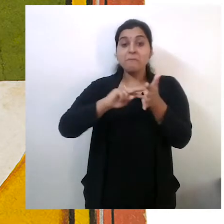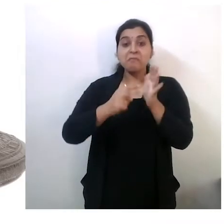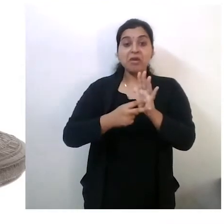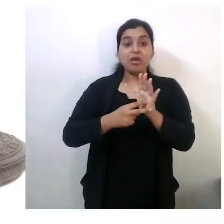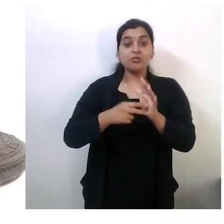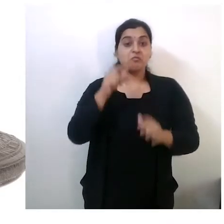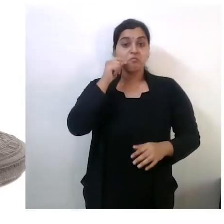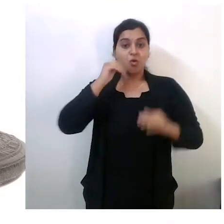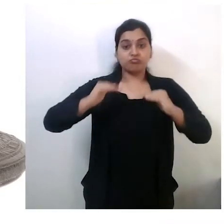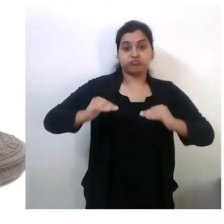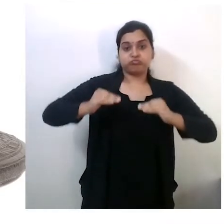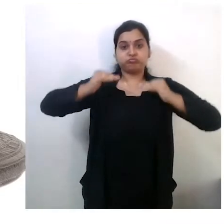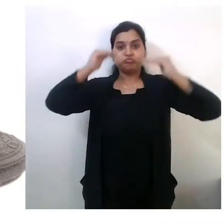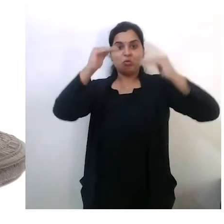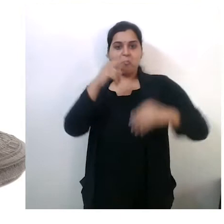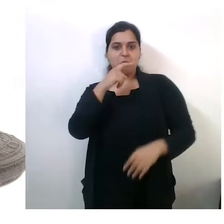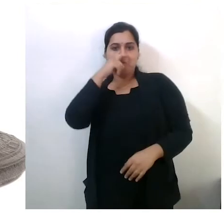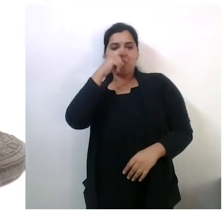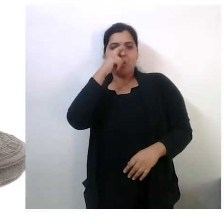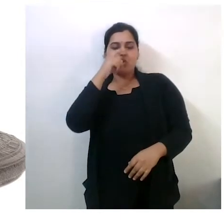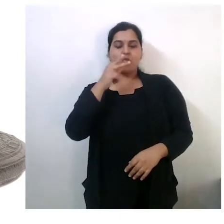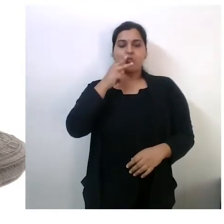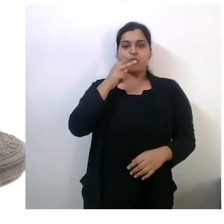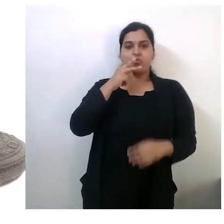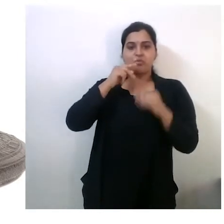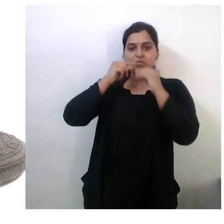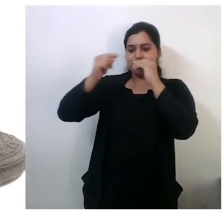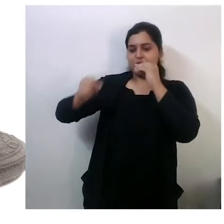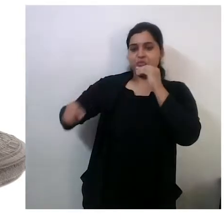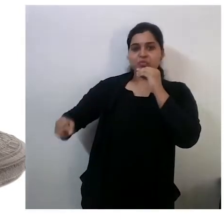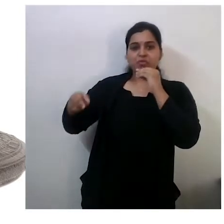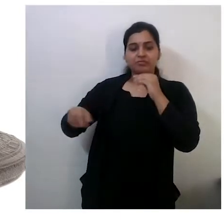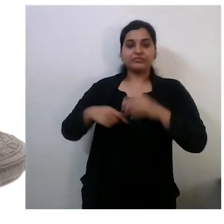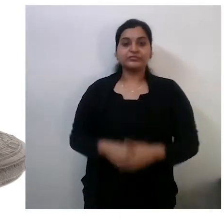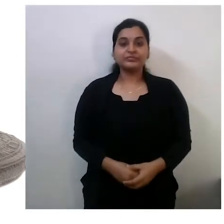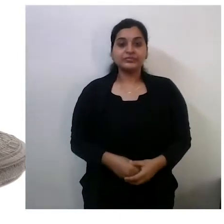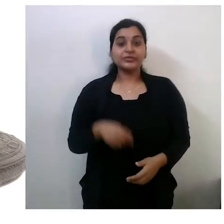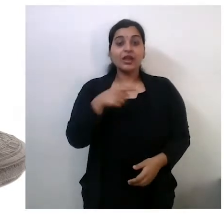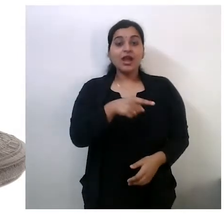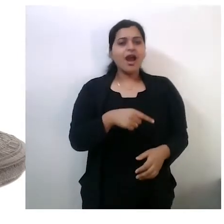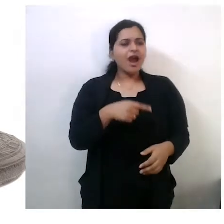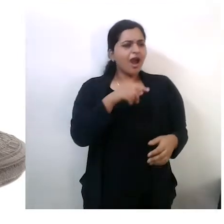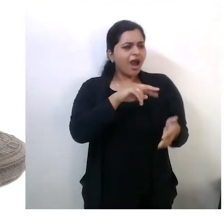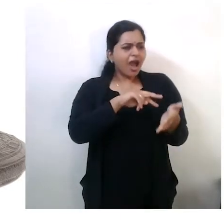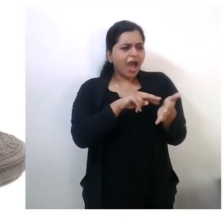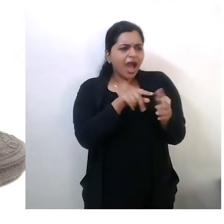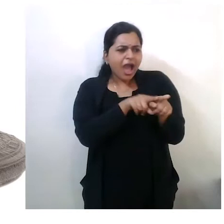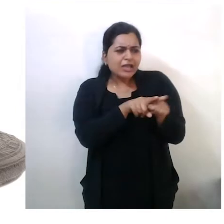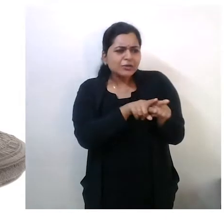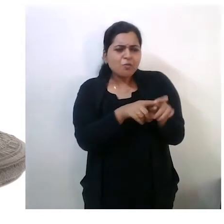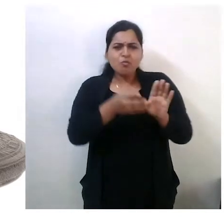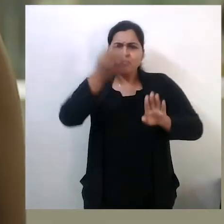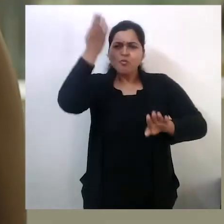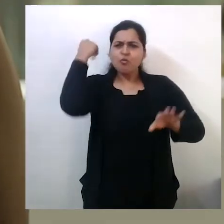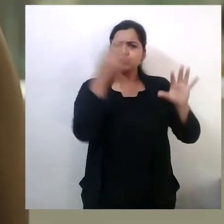depicted. Map's collection is a testament to the objects which served as one of the earliest examples of smelting from